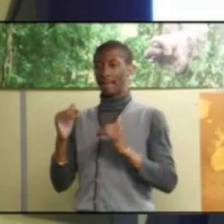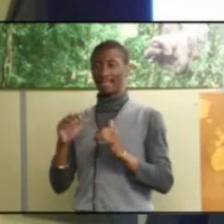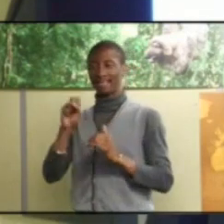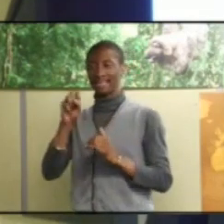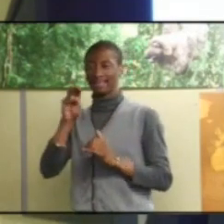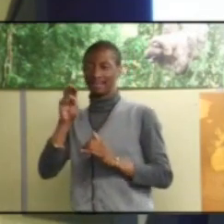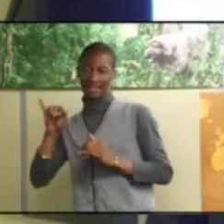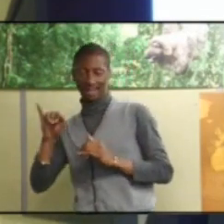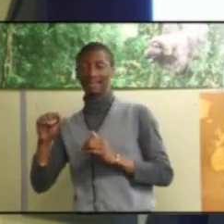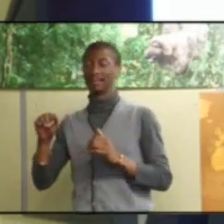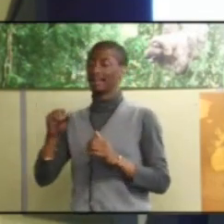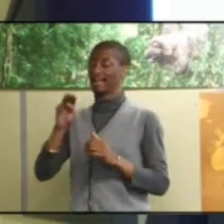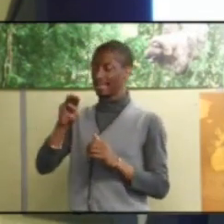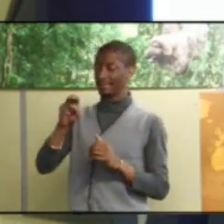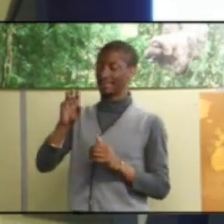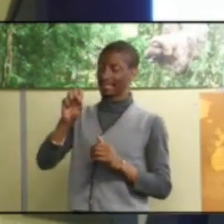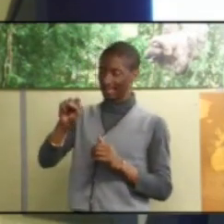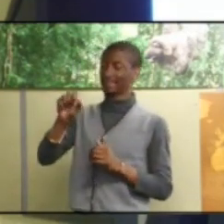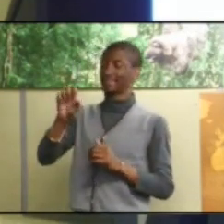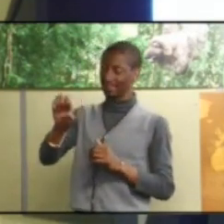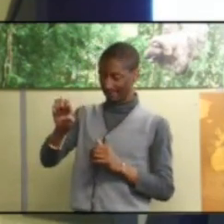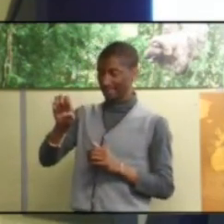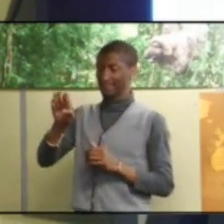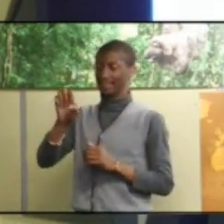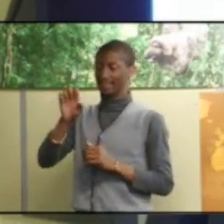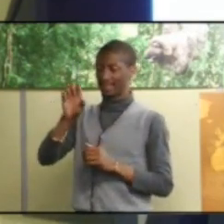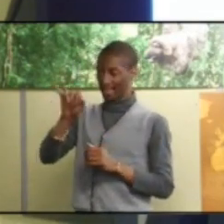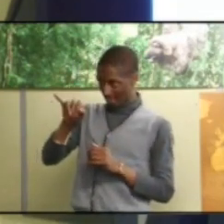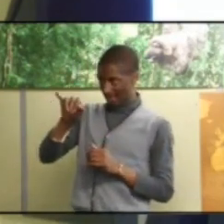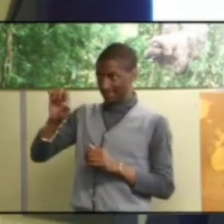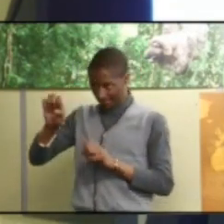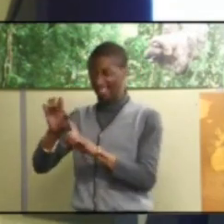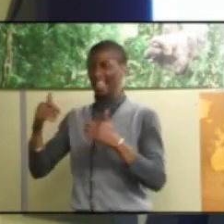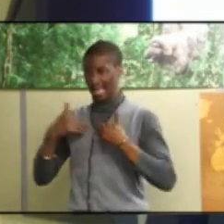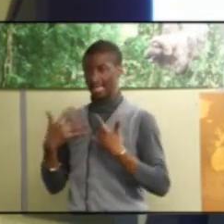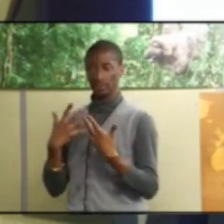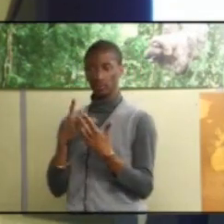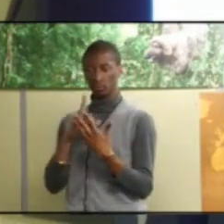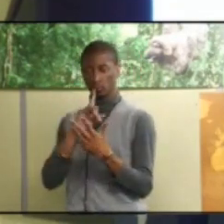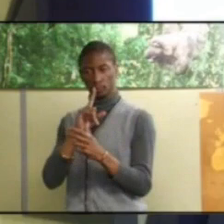to make sure that we're following all the rules.